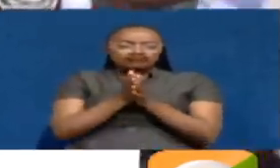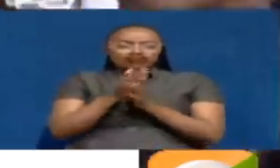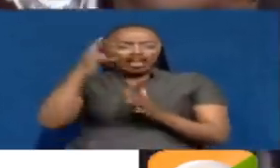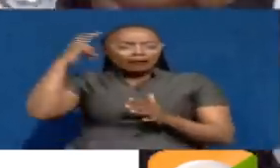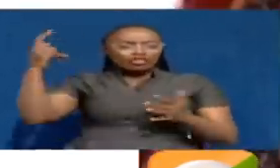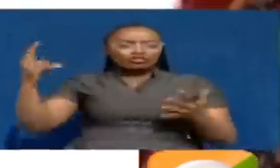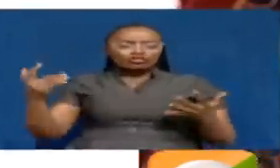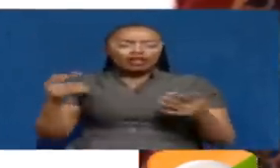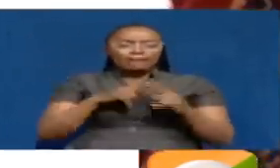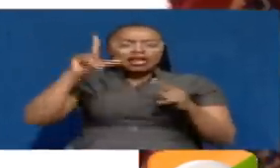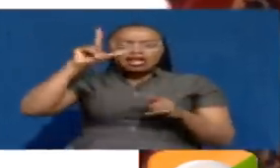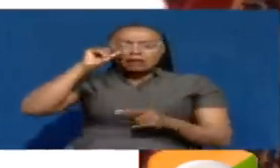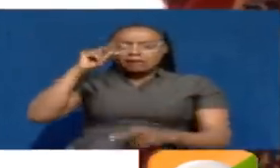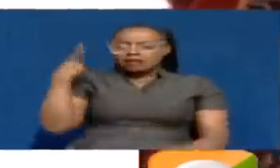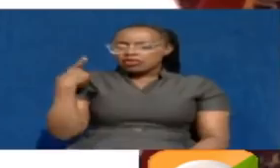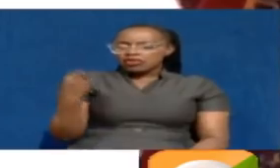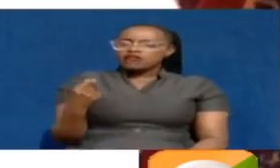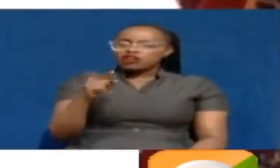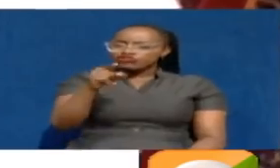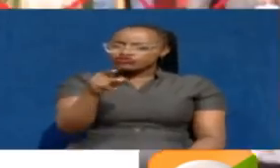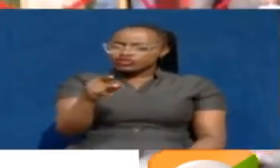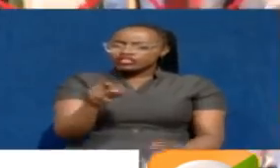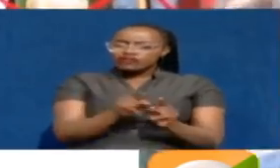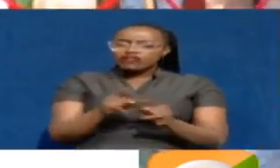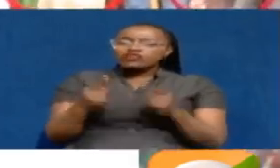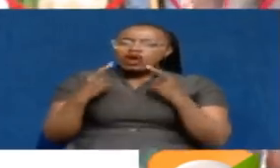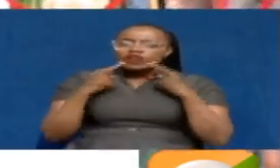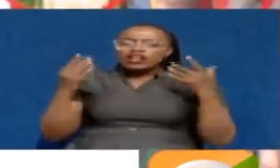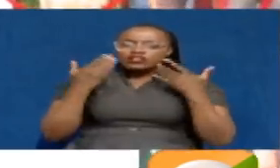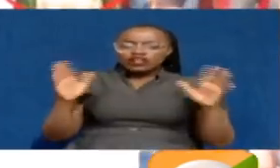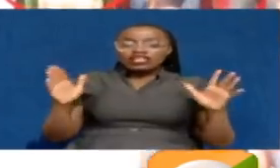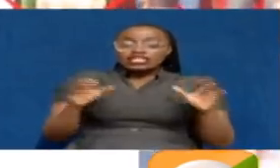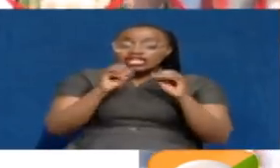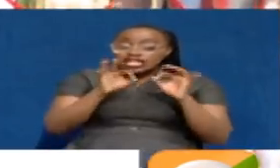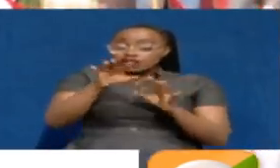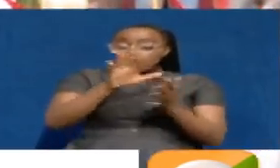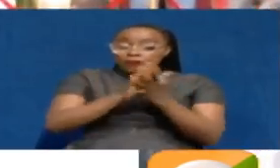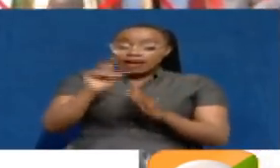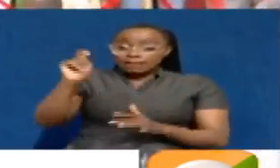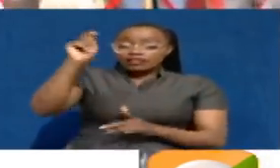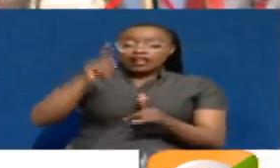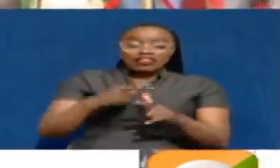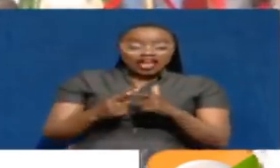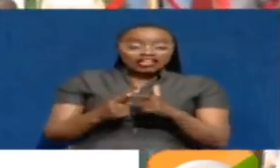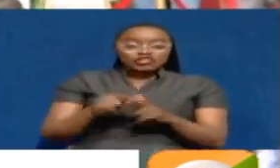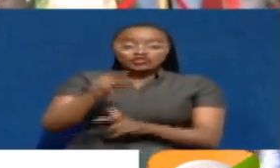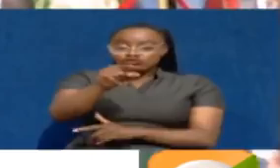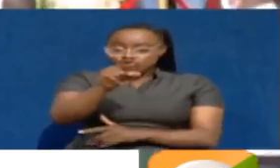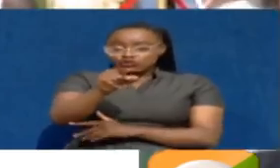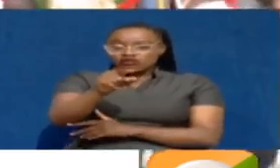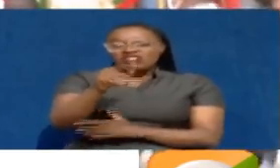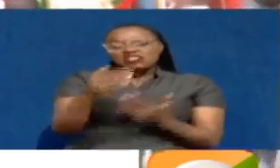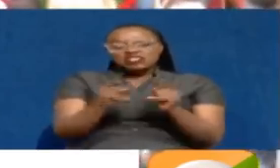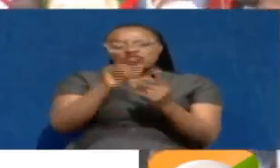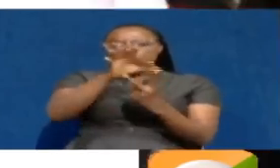but in Mombasa recently, you actually made a pledge that if you're president, then